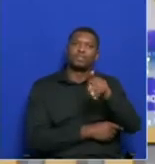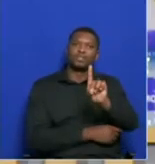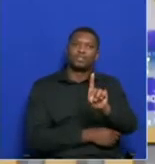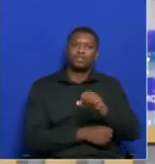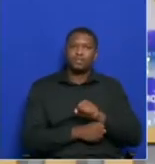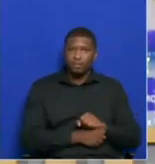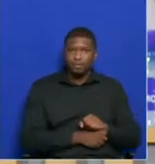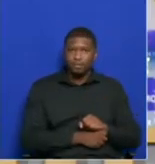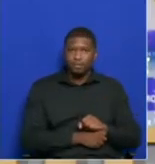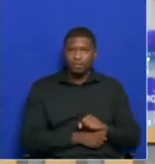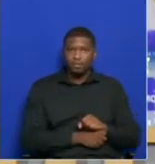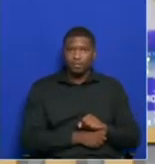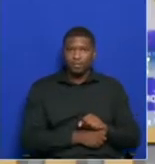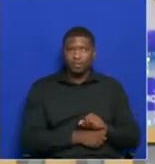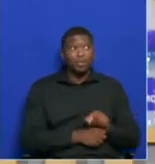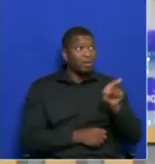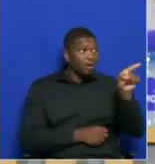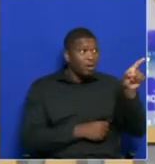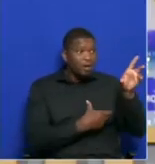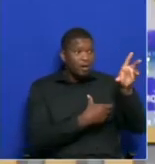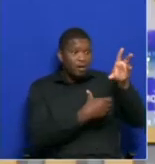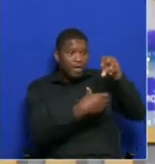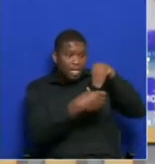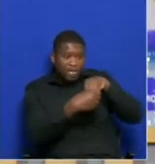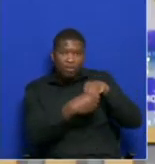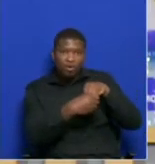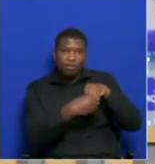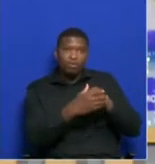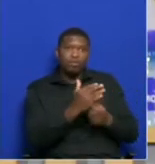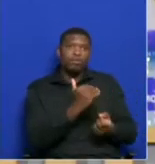still was not via